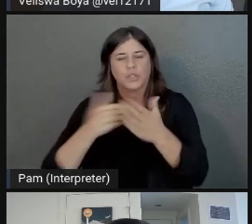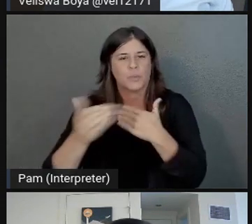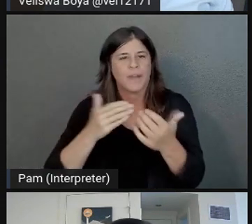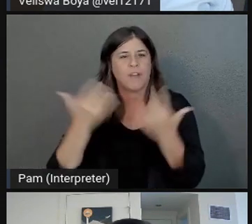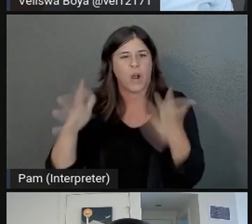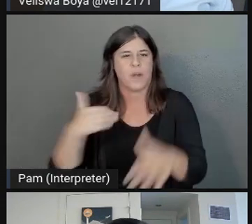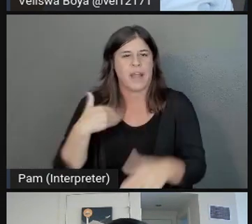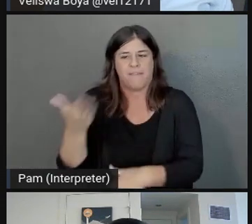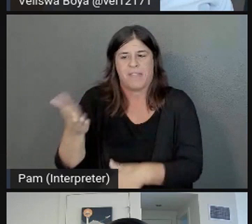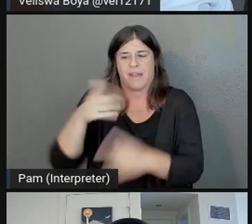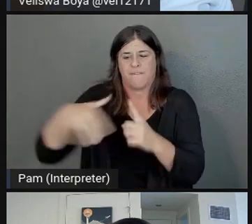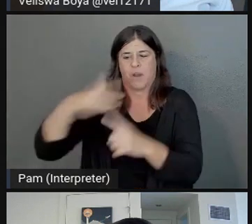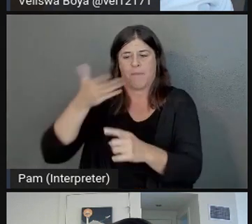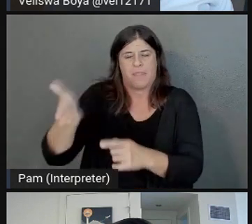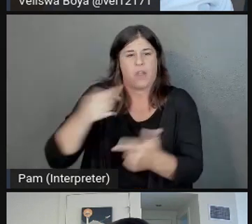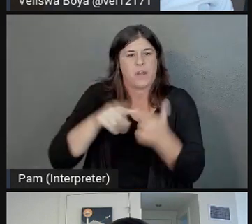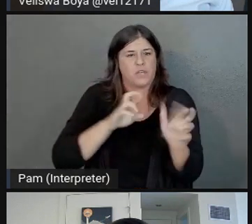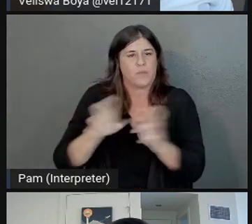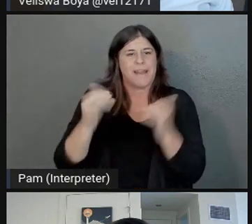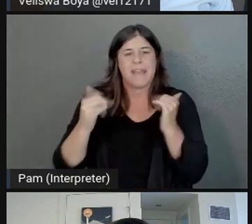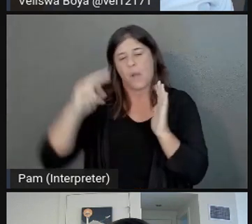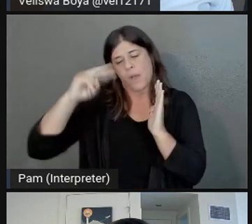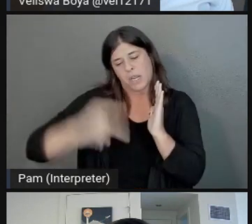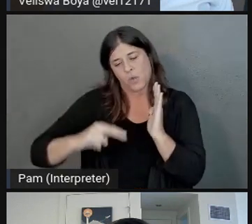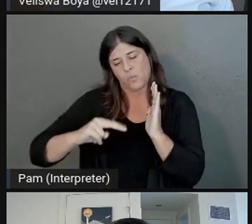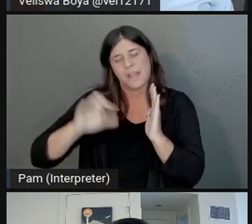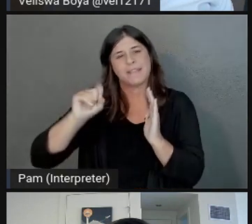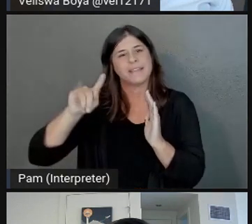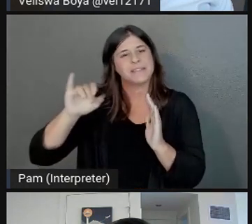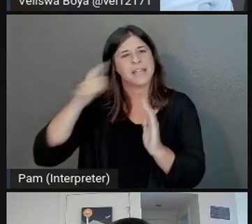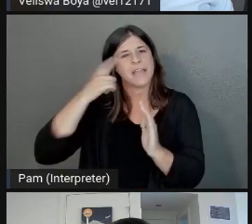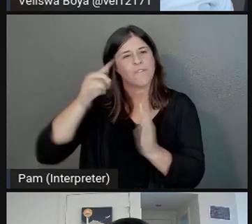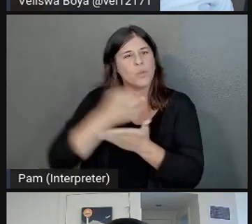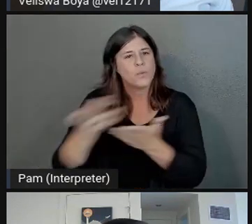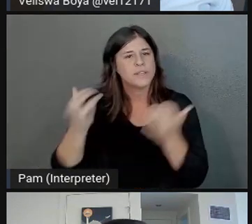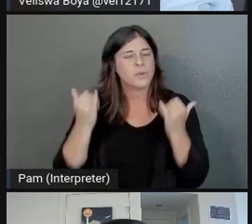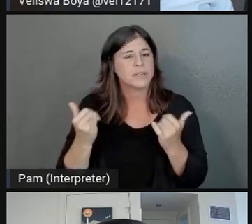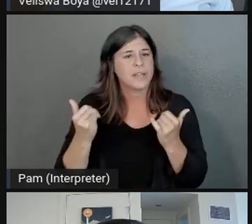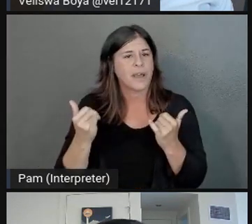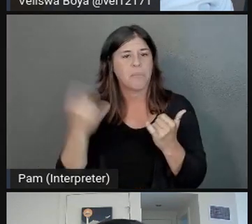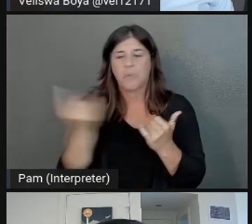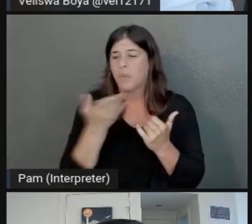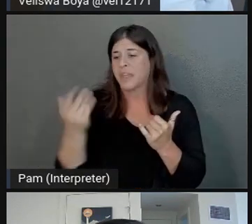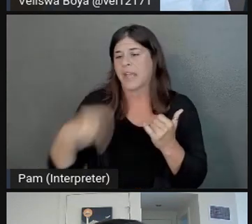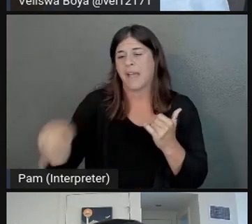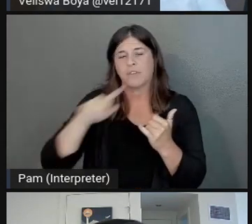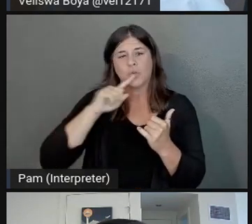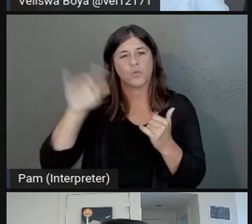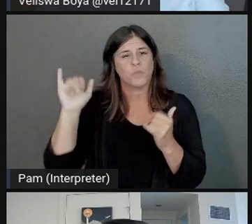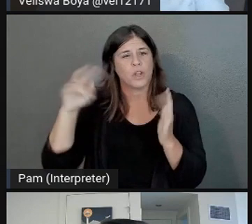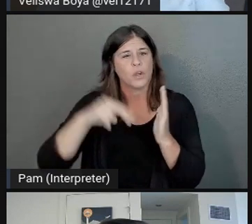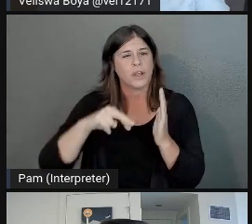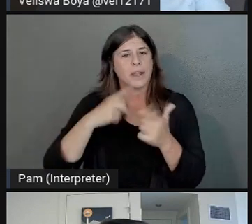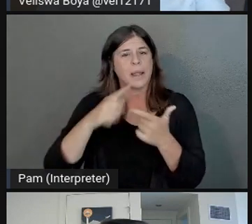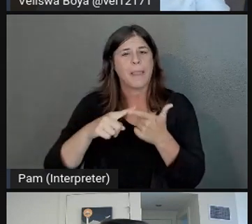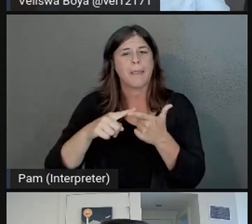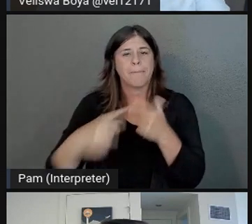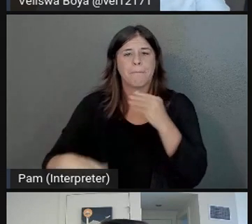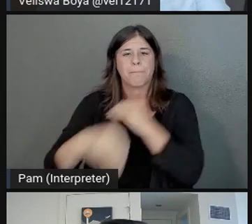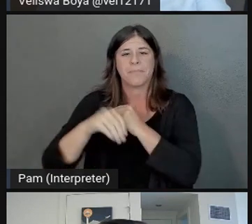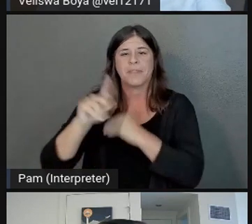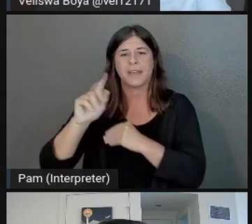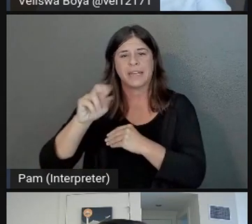it gets ready. And I can now read the state of the resource as well. All I need to do is the same get call, pass in the